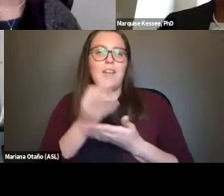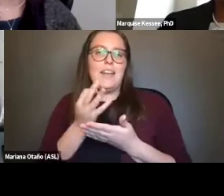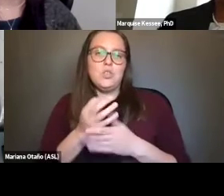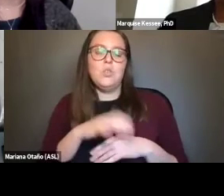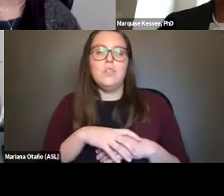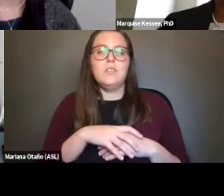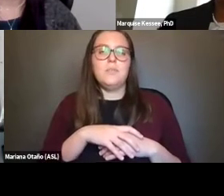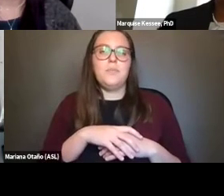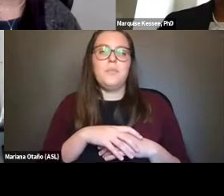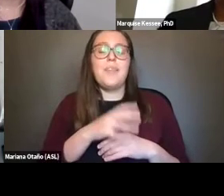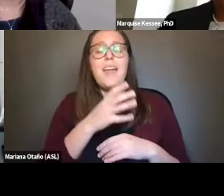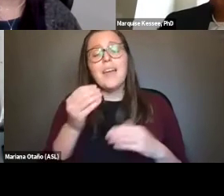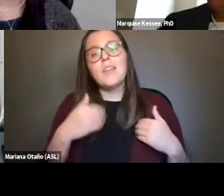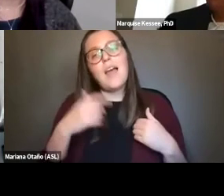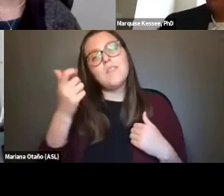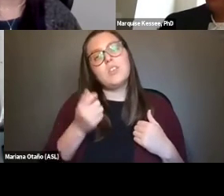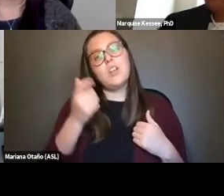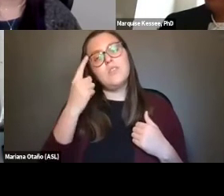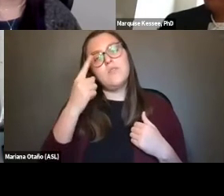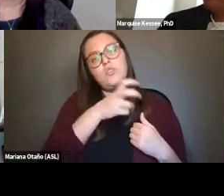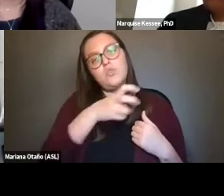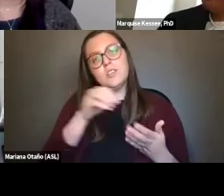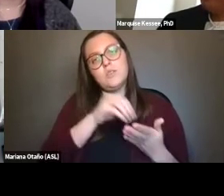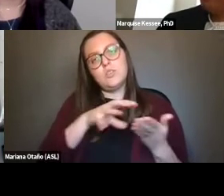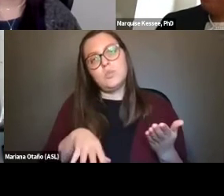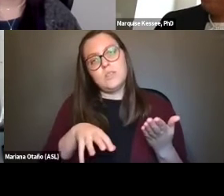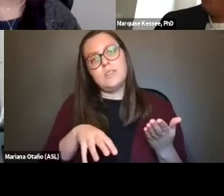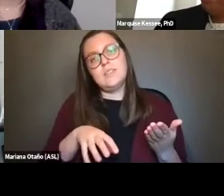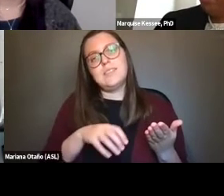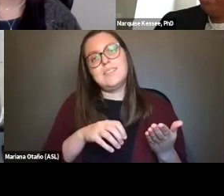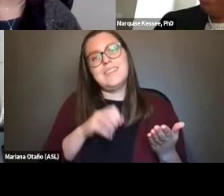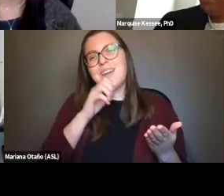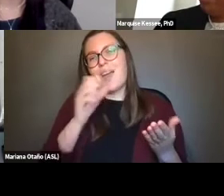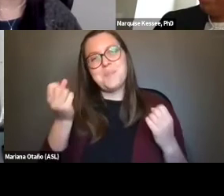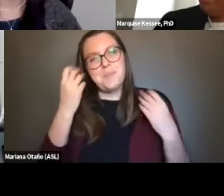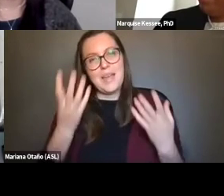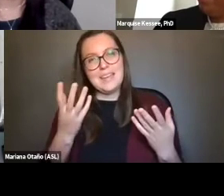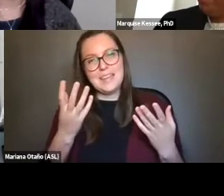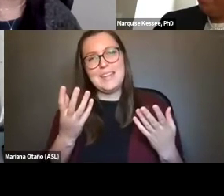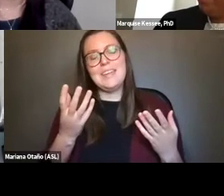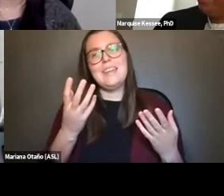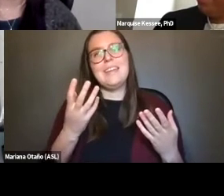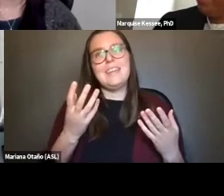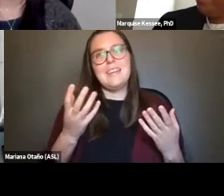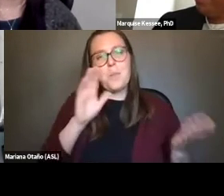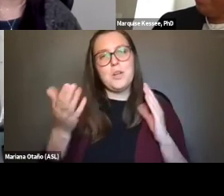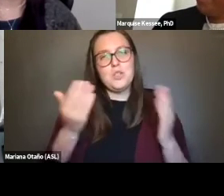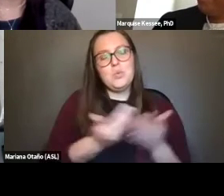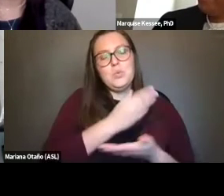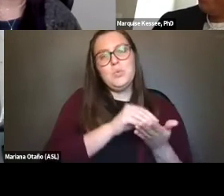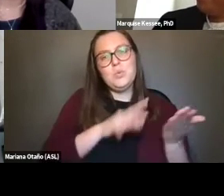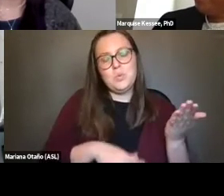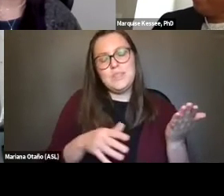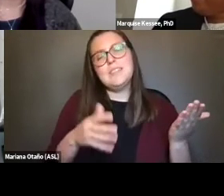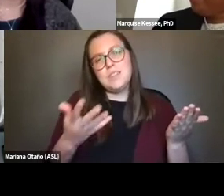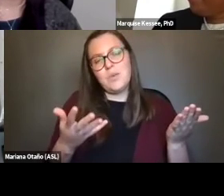there are scholarships out there for transfer students. Not as many as new students, but there are some out there. So finding out